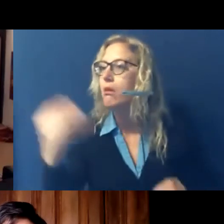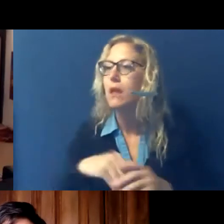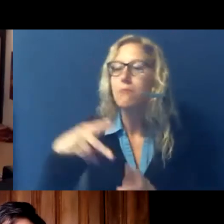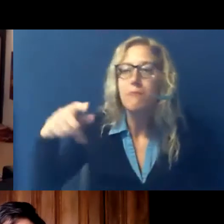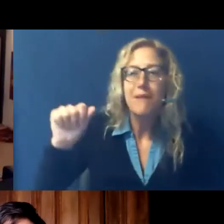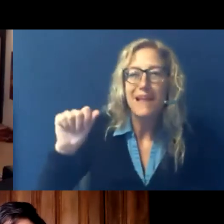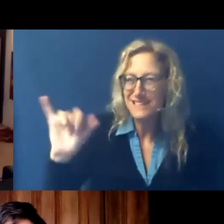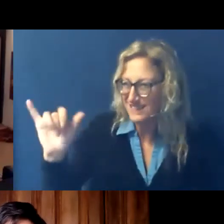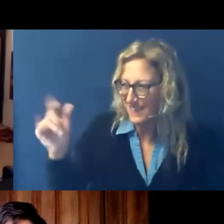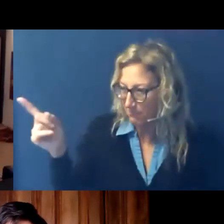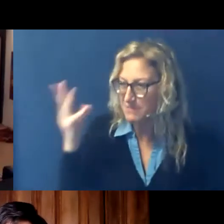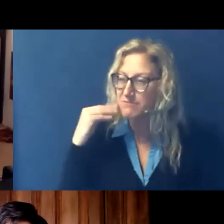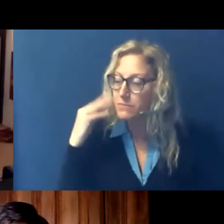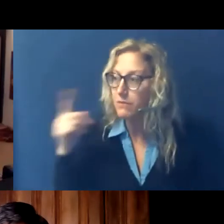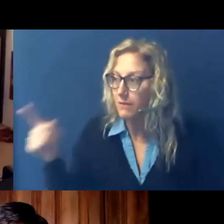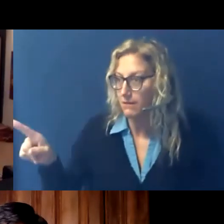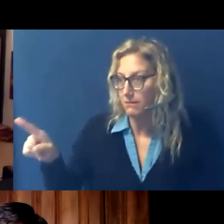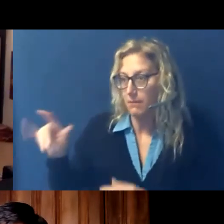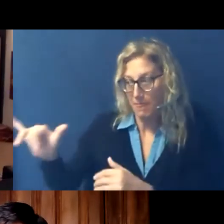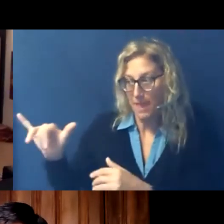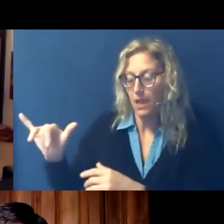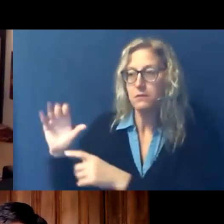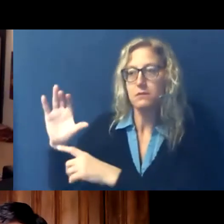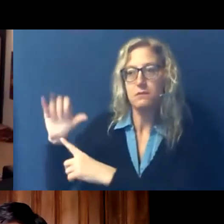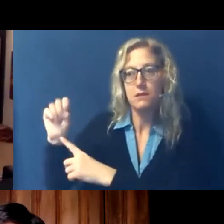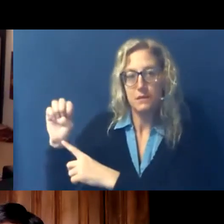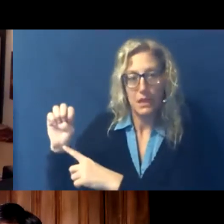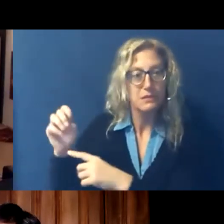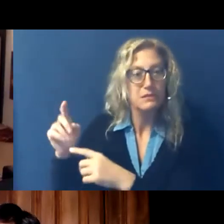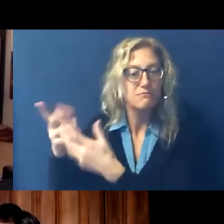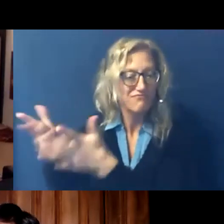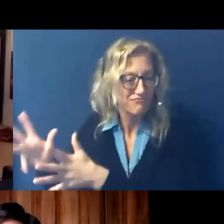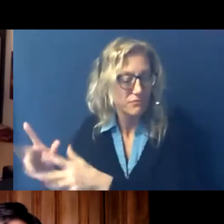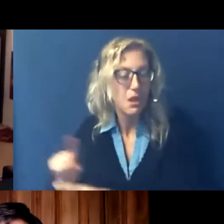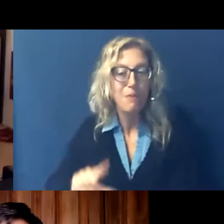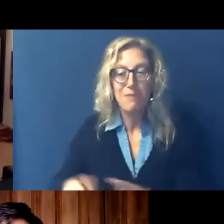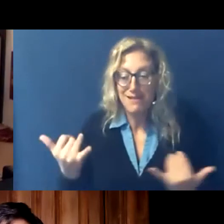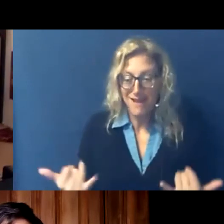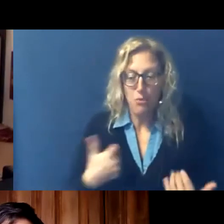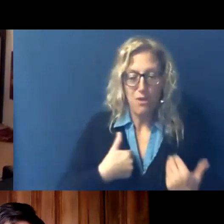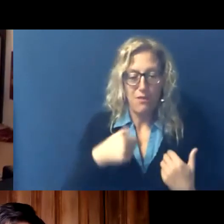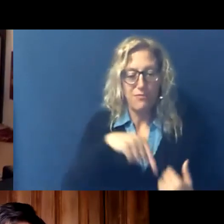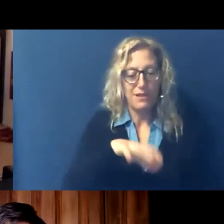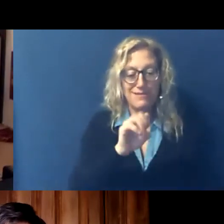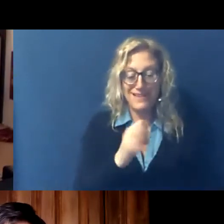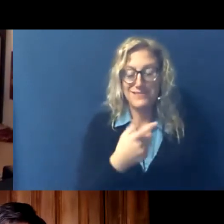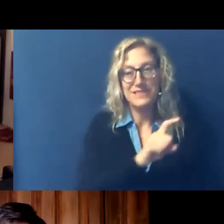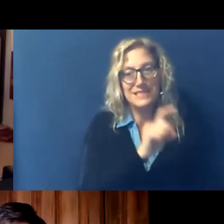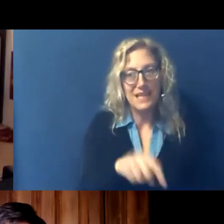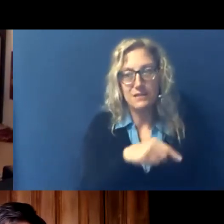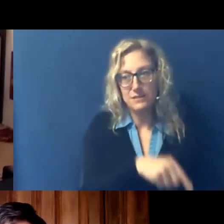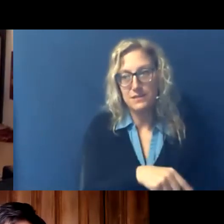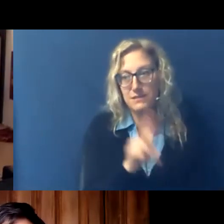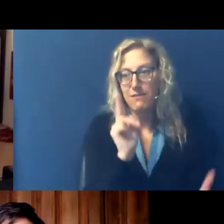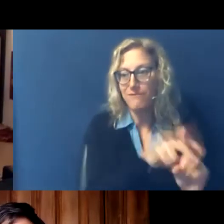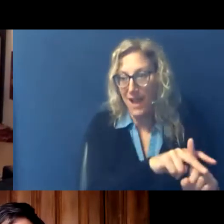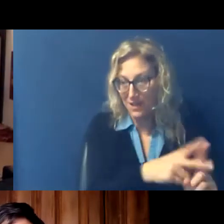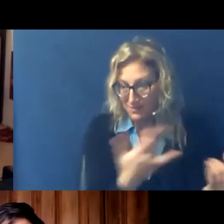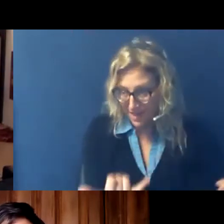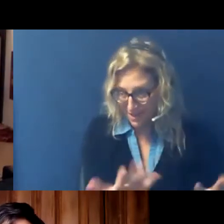Pennsylvania in a case that's now over. But now we have this case that the state of Texas has filed,